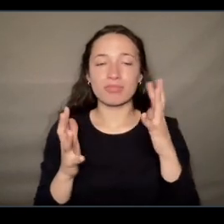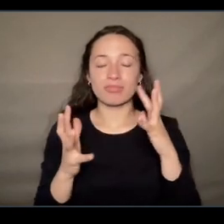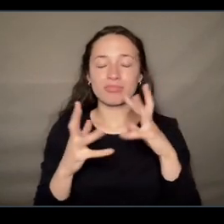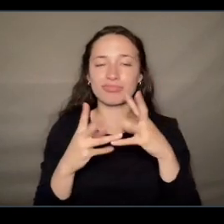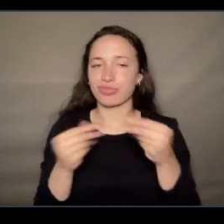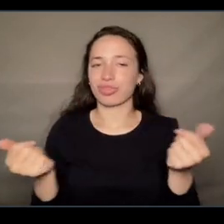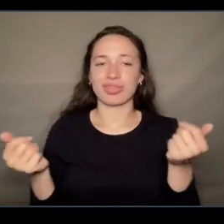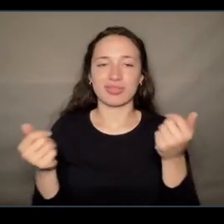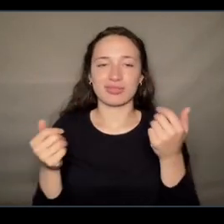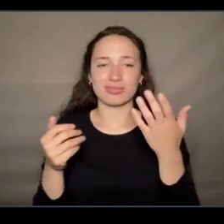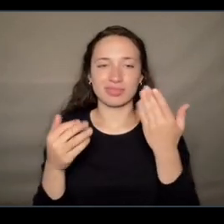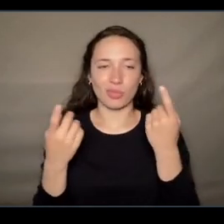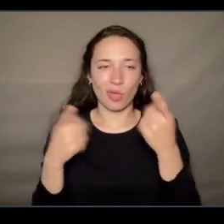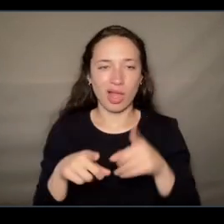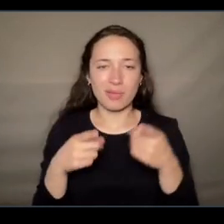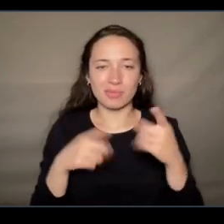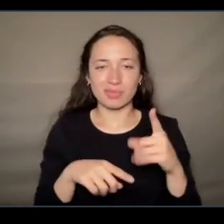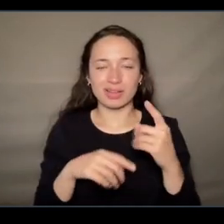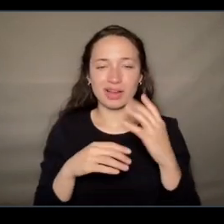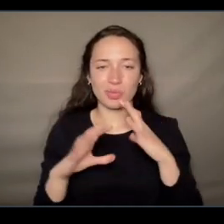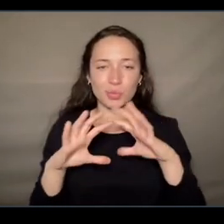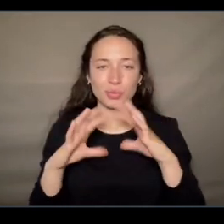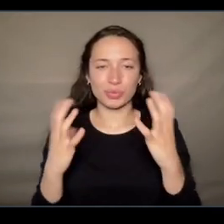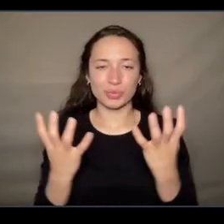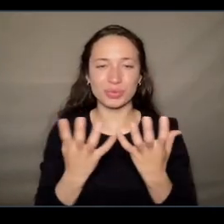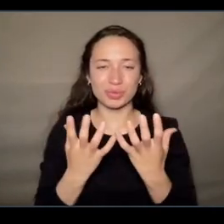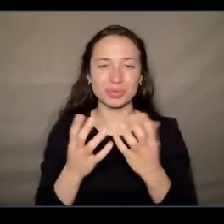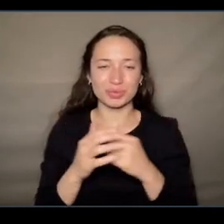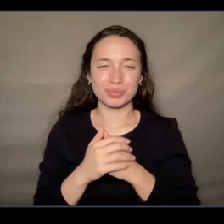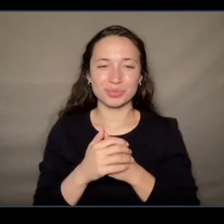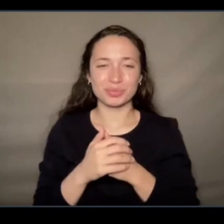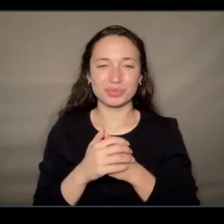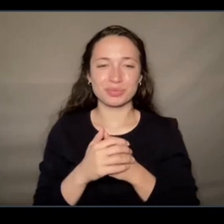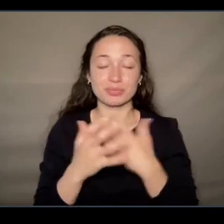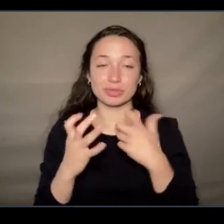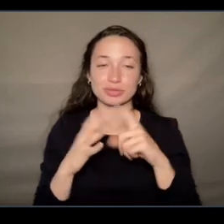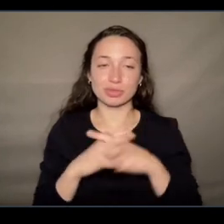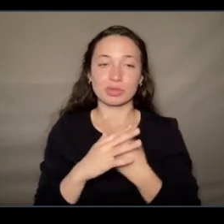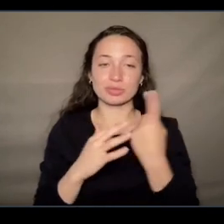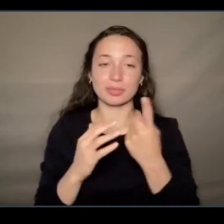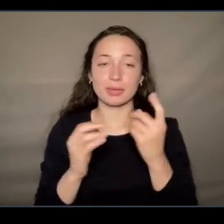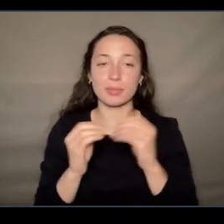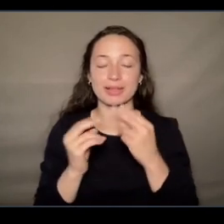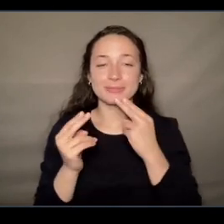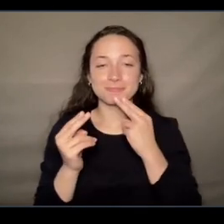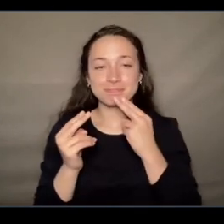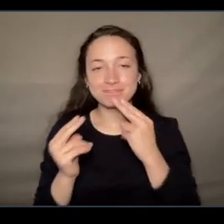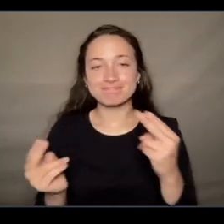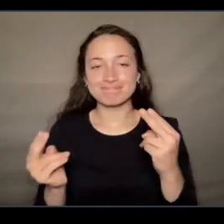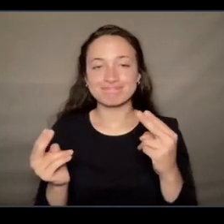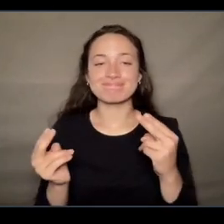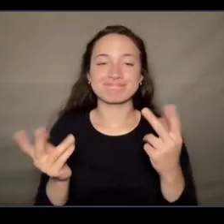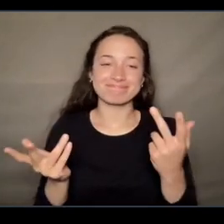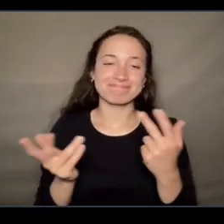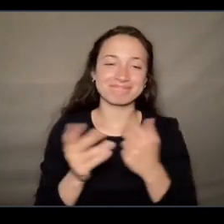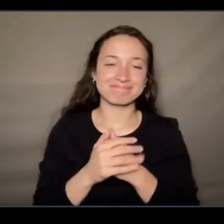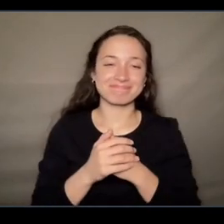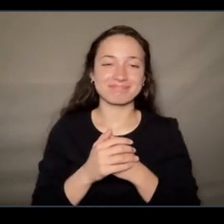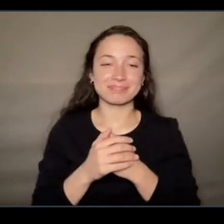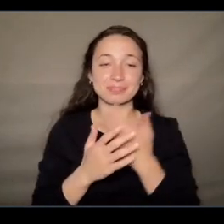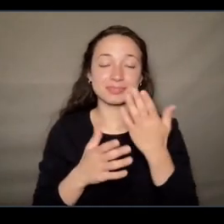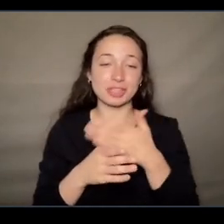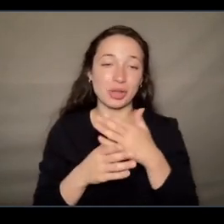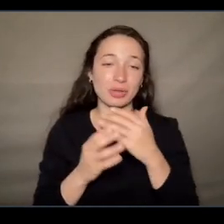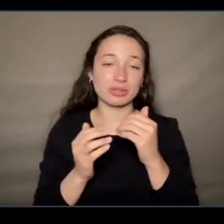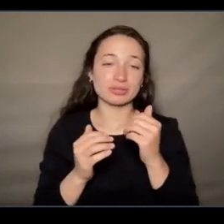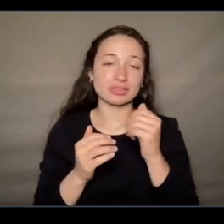were dashed by what was happening in our world. I'd like to start with something that is more innocent and